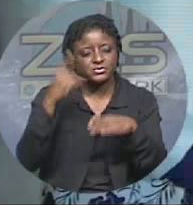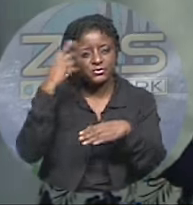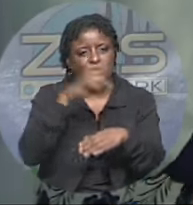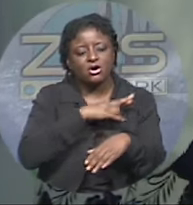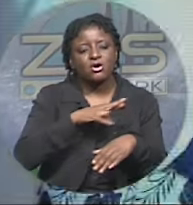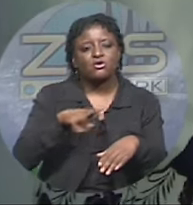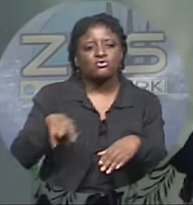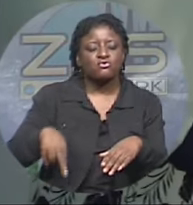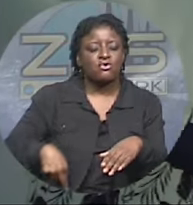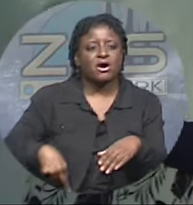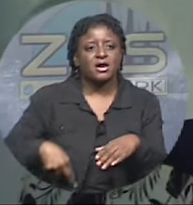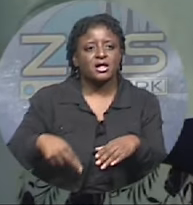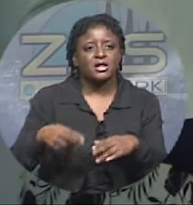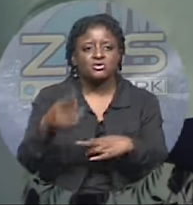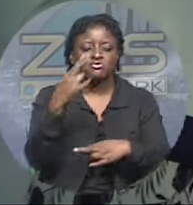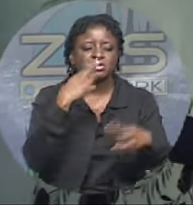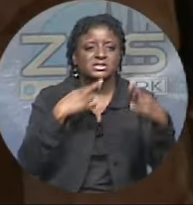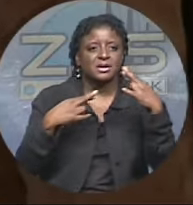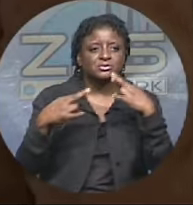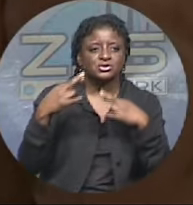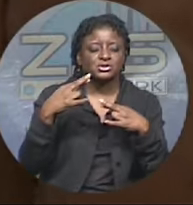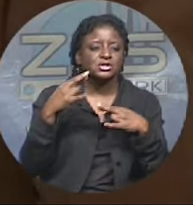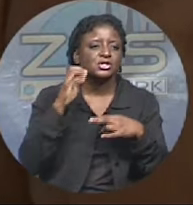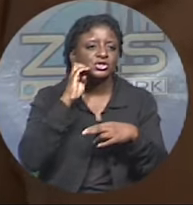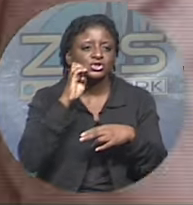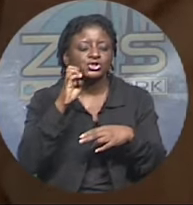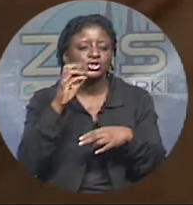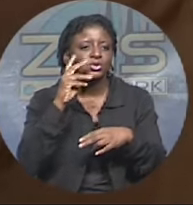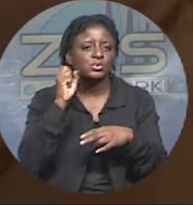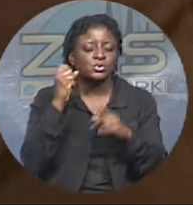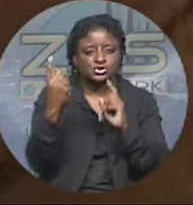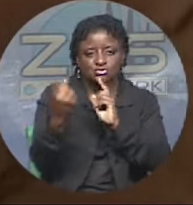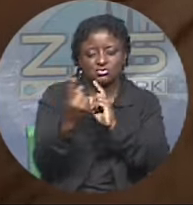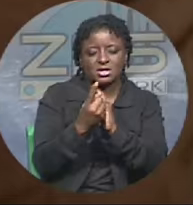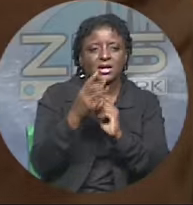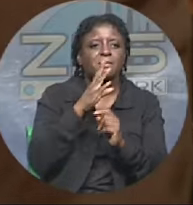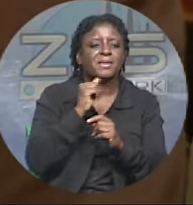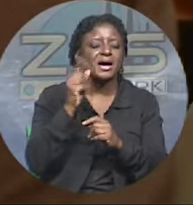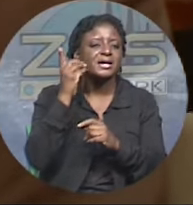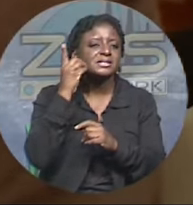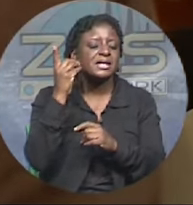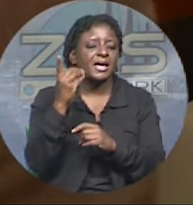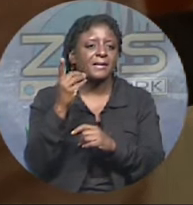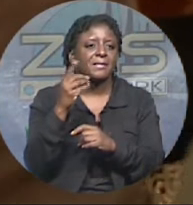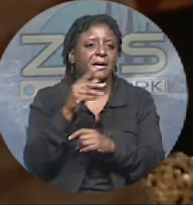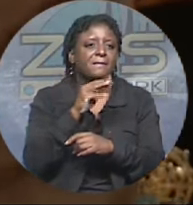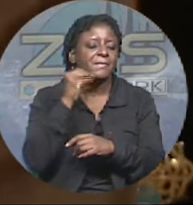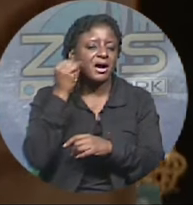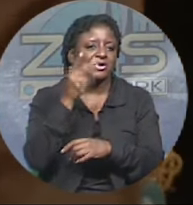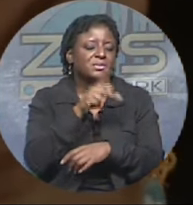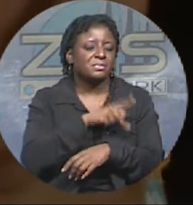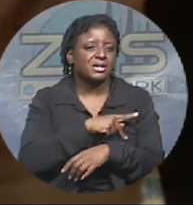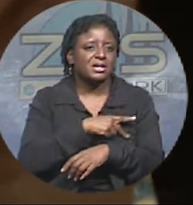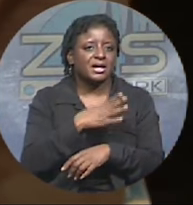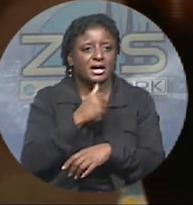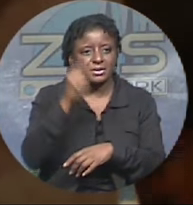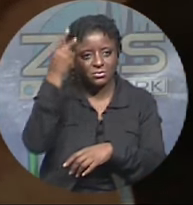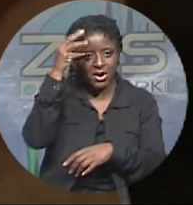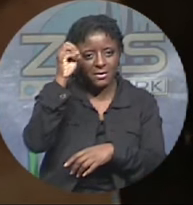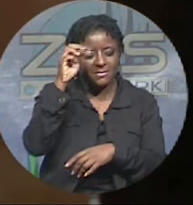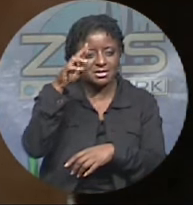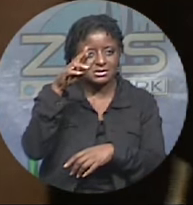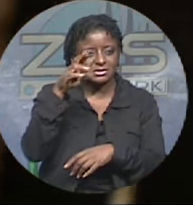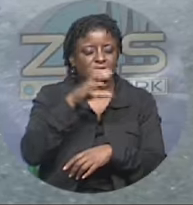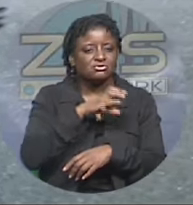by the country's head of state, Governor General Her Excellency Dame Marguerite Penlyn, and Prime Minister the Right Honorable Perry Christie. During